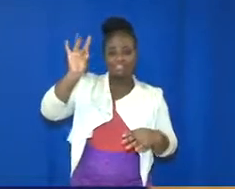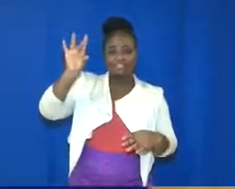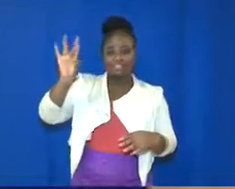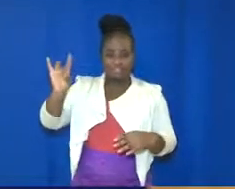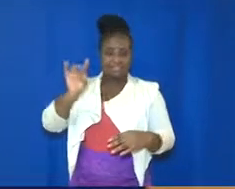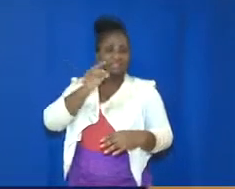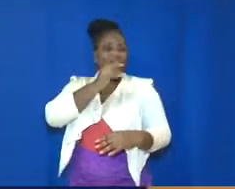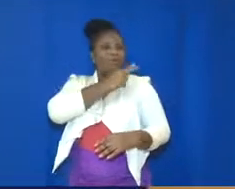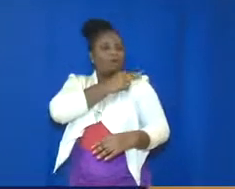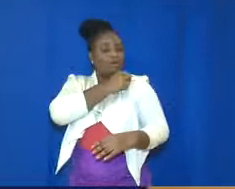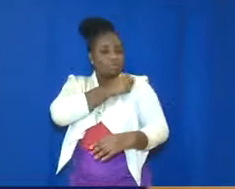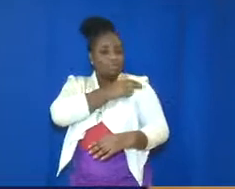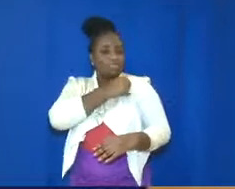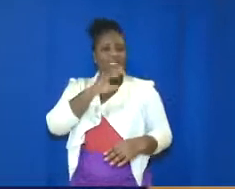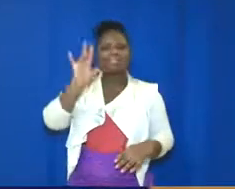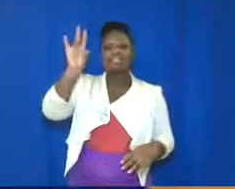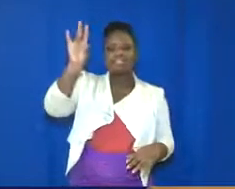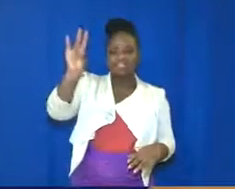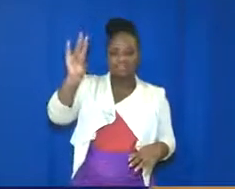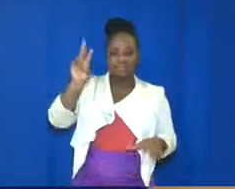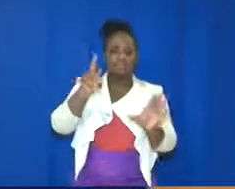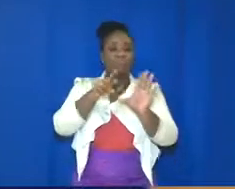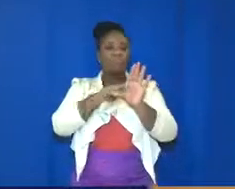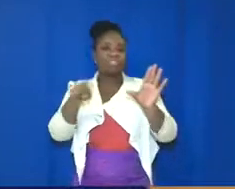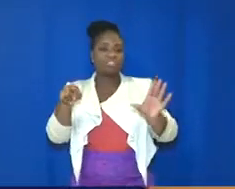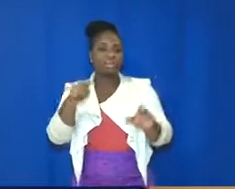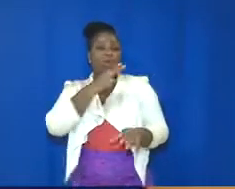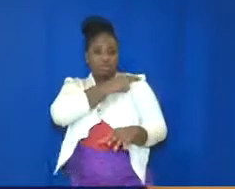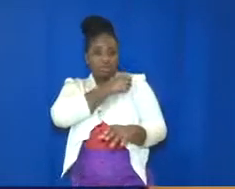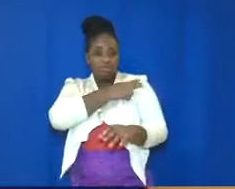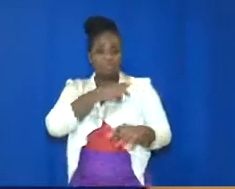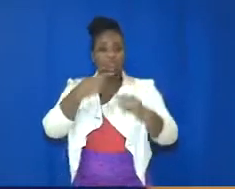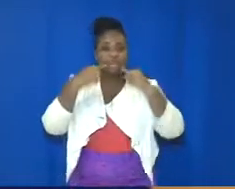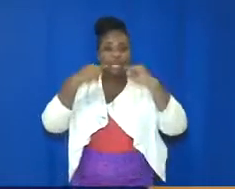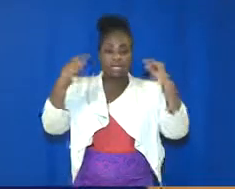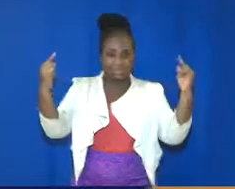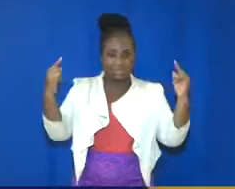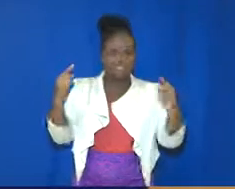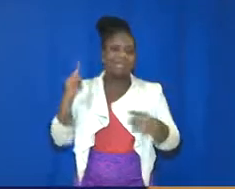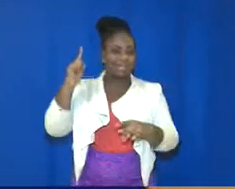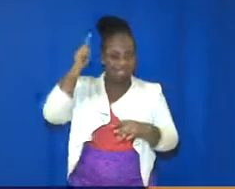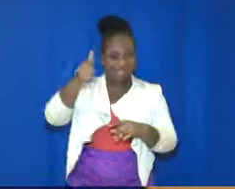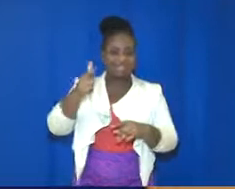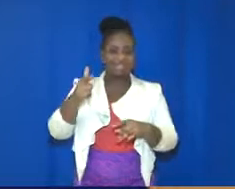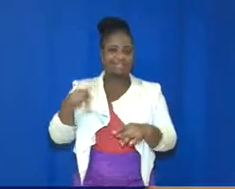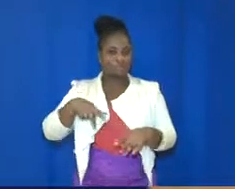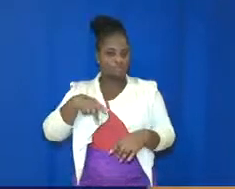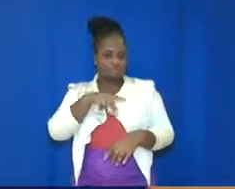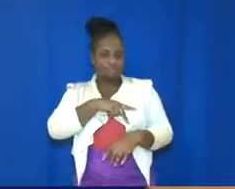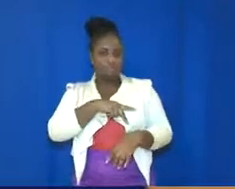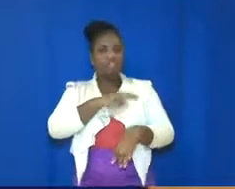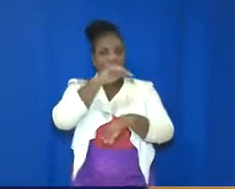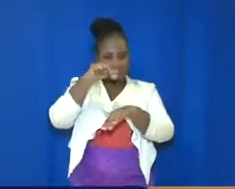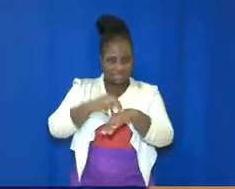hospitals, Agenda 88, and 7 regional hospitals, which he will announce at the appropriate time to